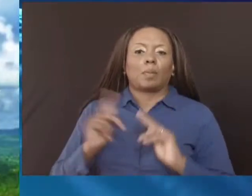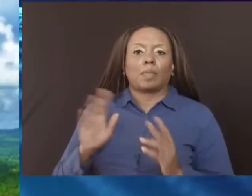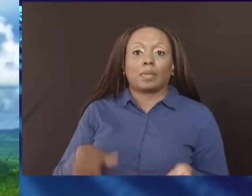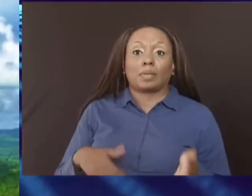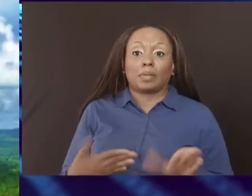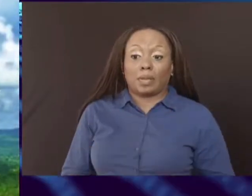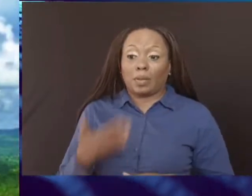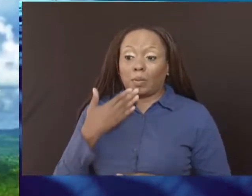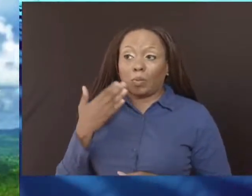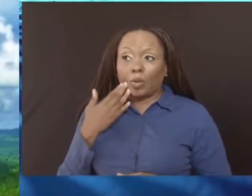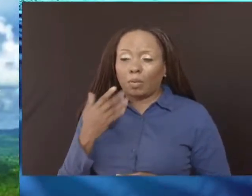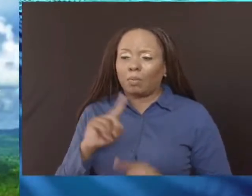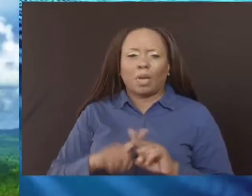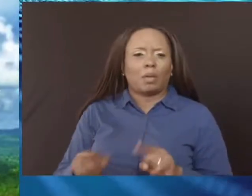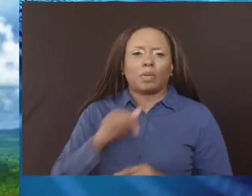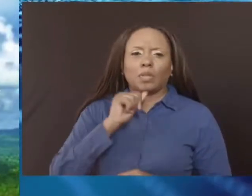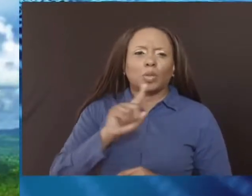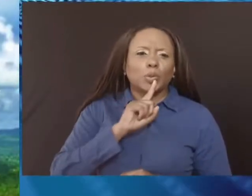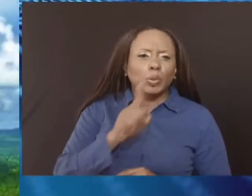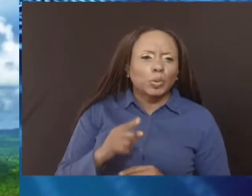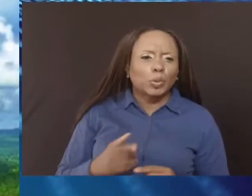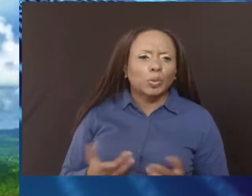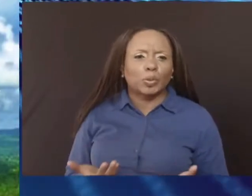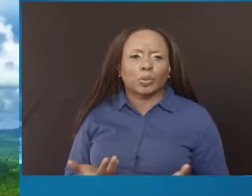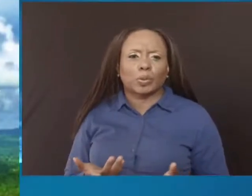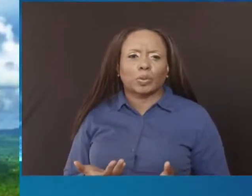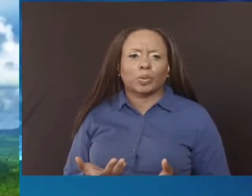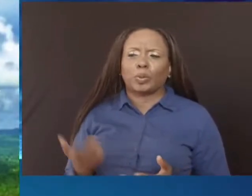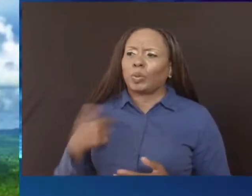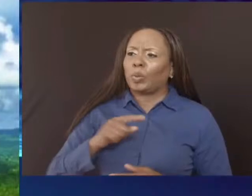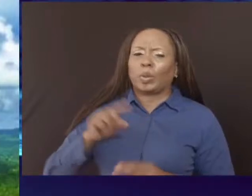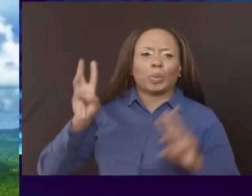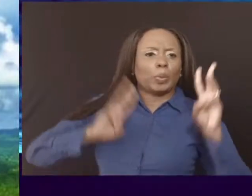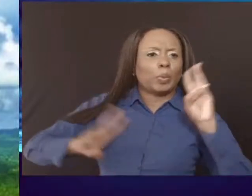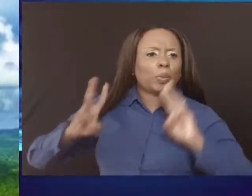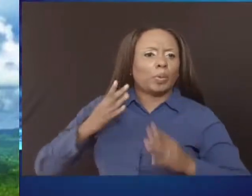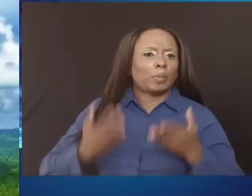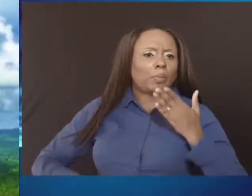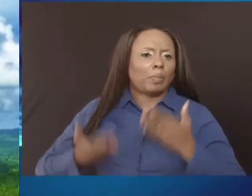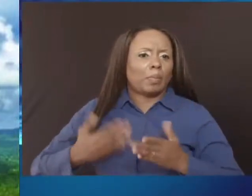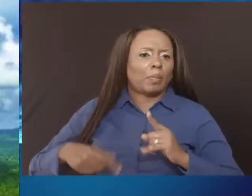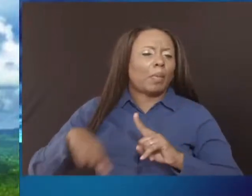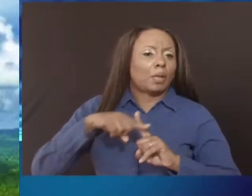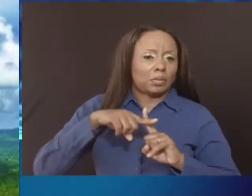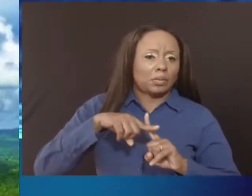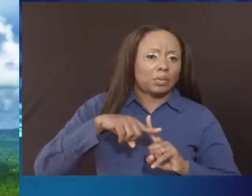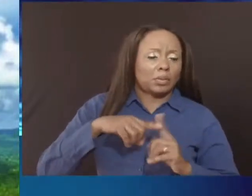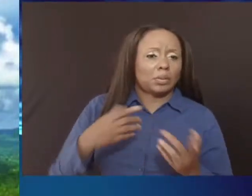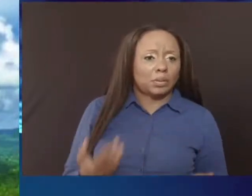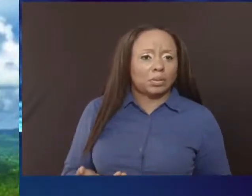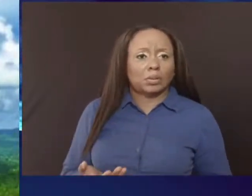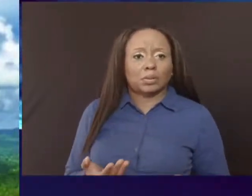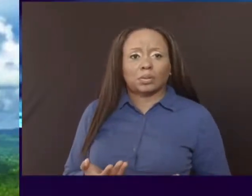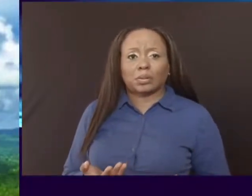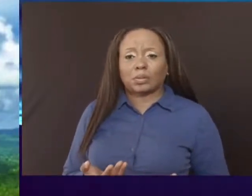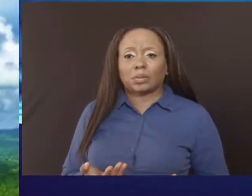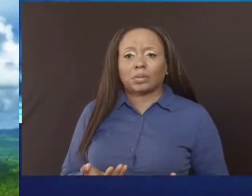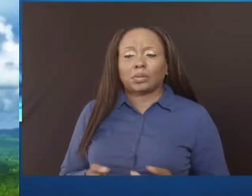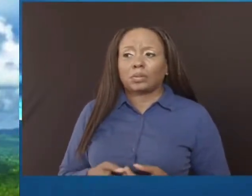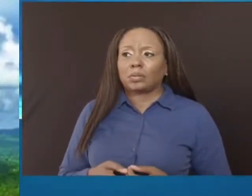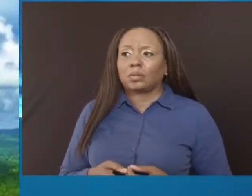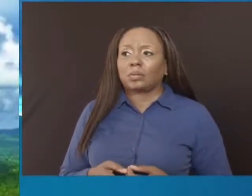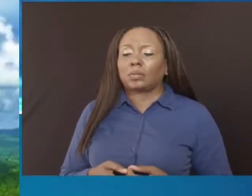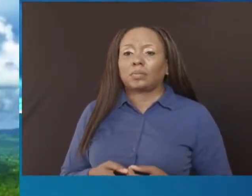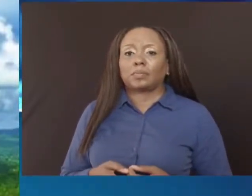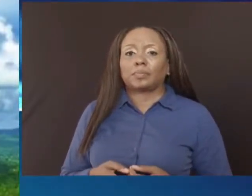their status, and we are concerned that this person may be COVID positive, because it has implications for